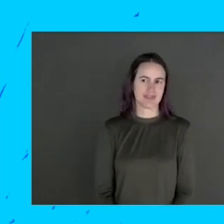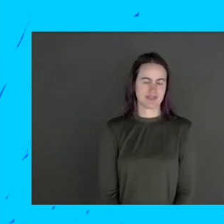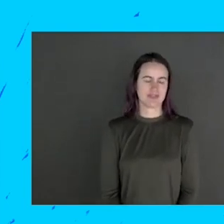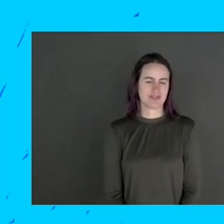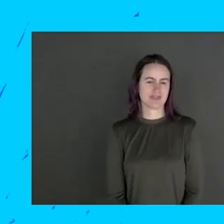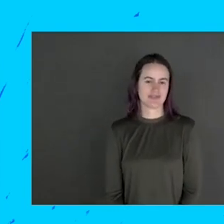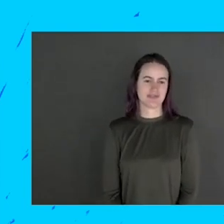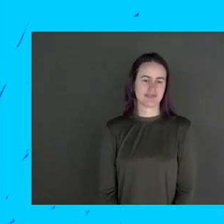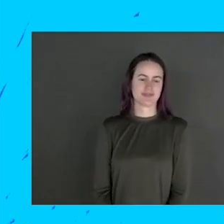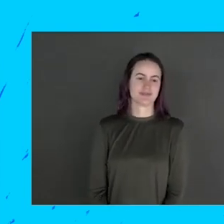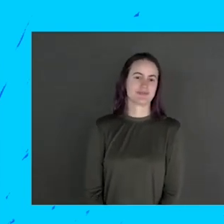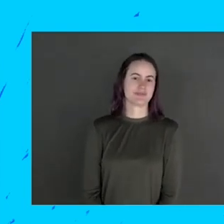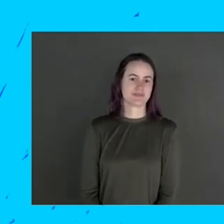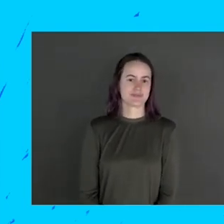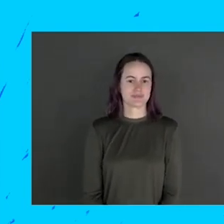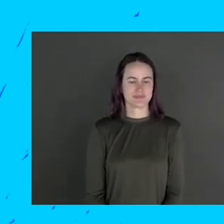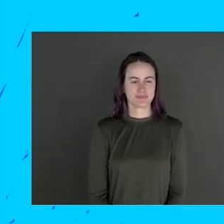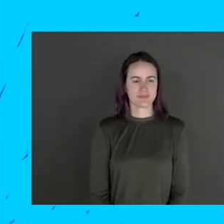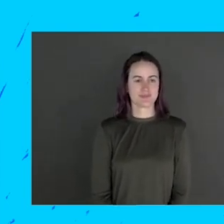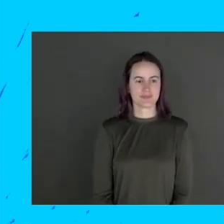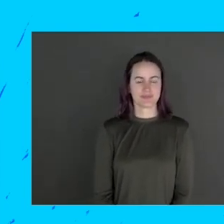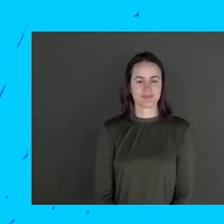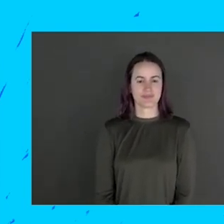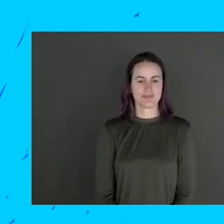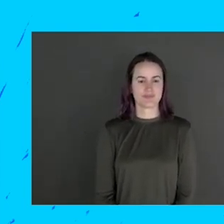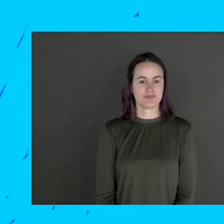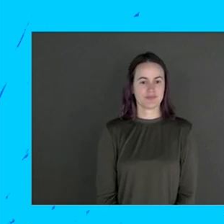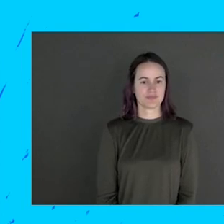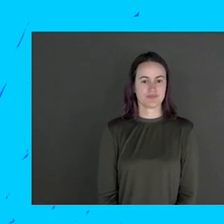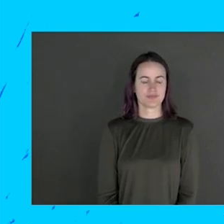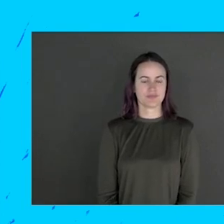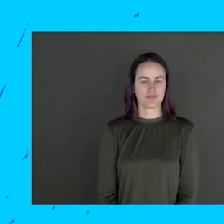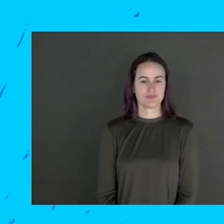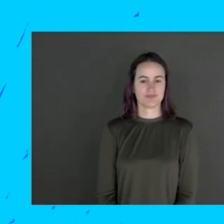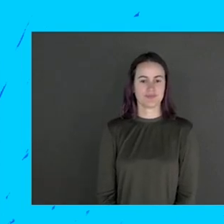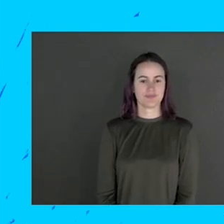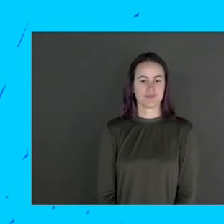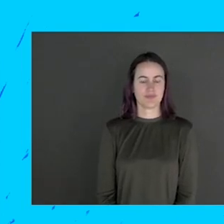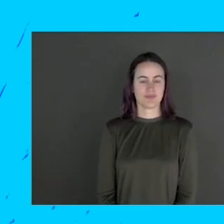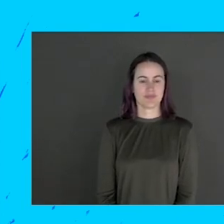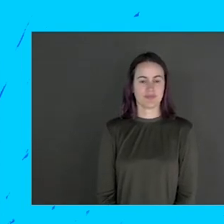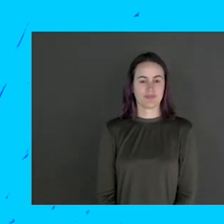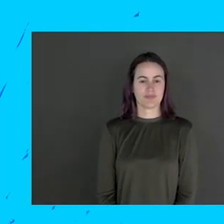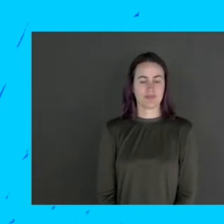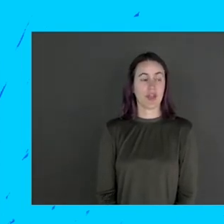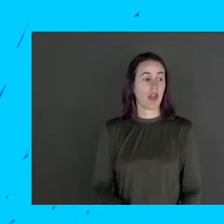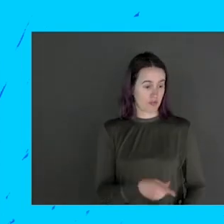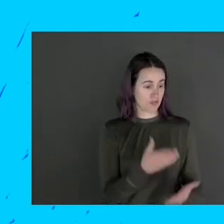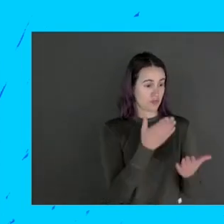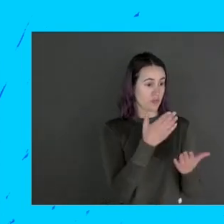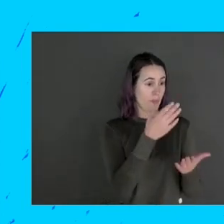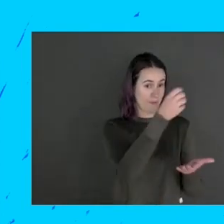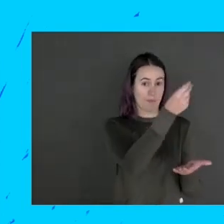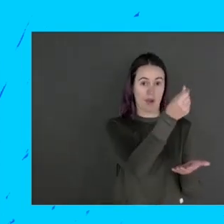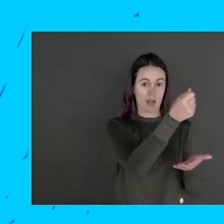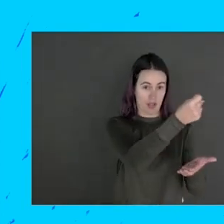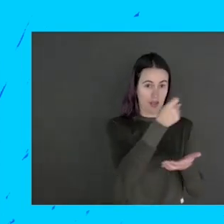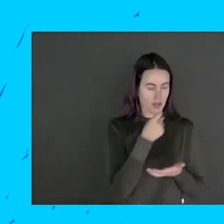to be able to use the resources that are given to you properly, and